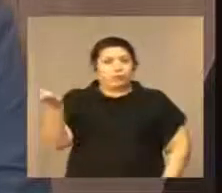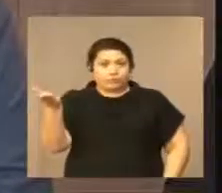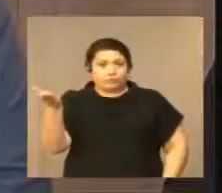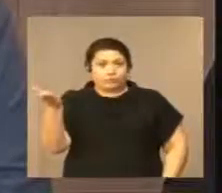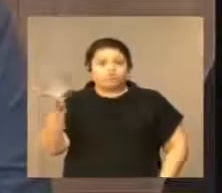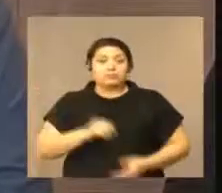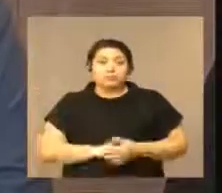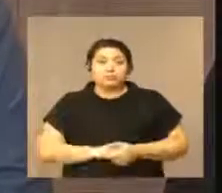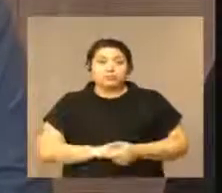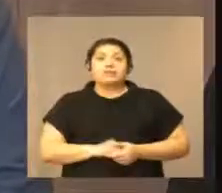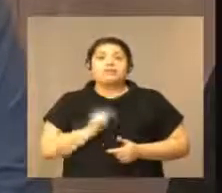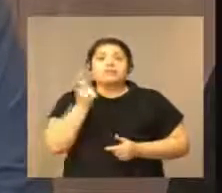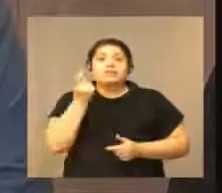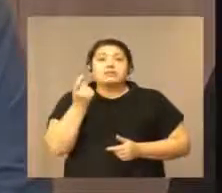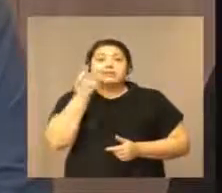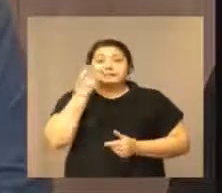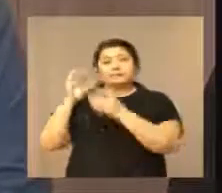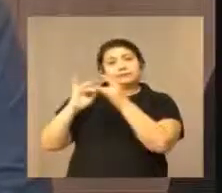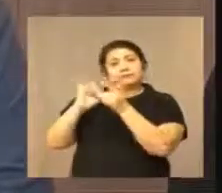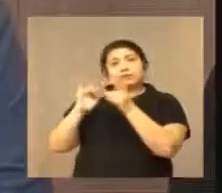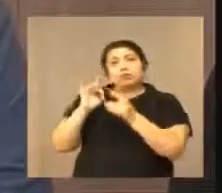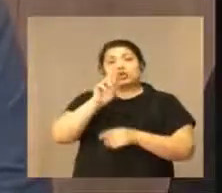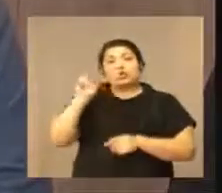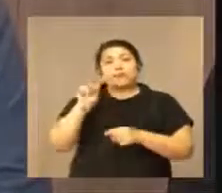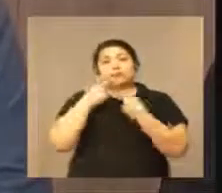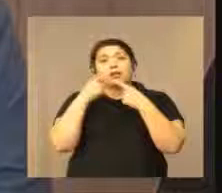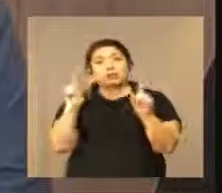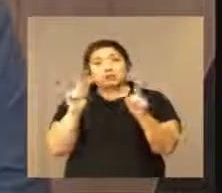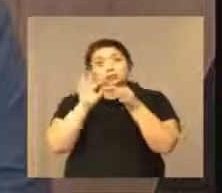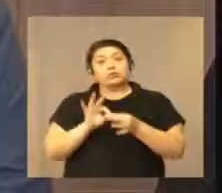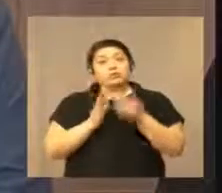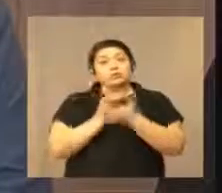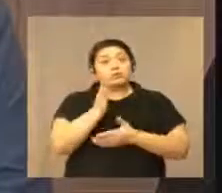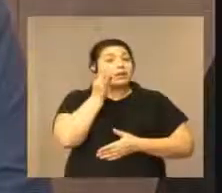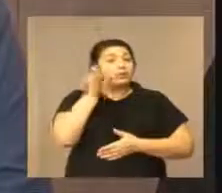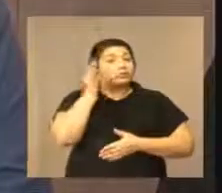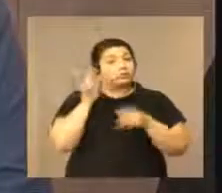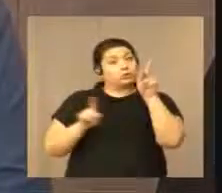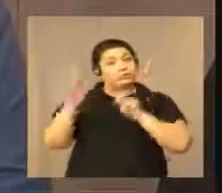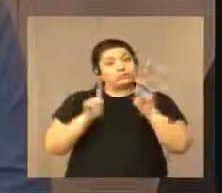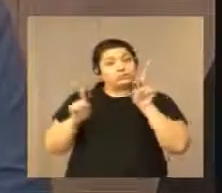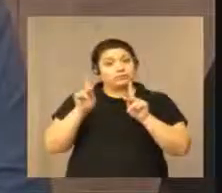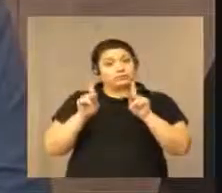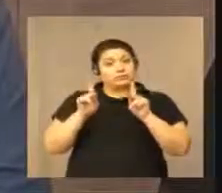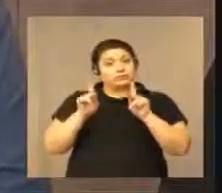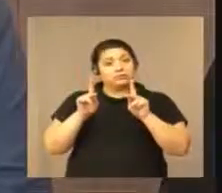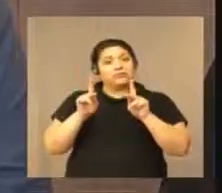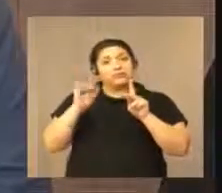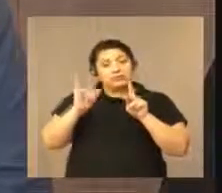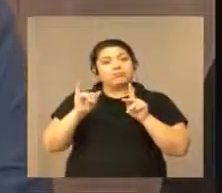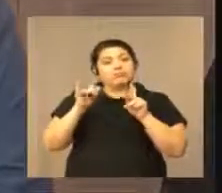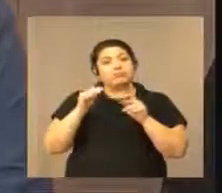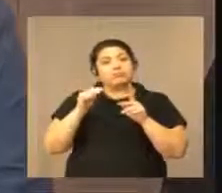As also was mentioned, in terms of the UN Declaration on the Rights of Indigenous Persons, Indigenous